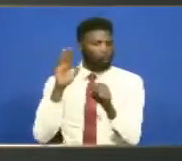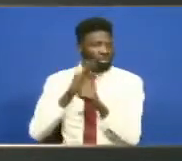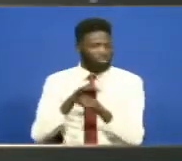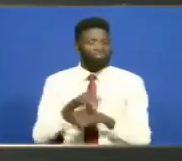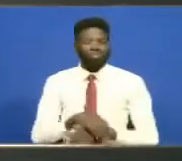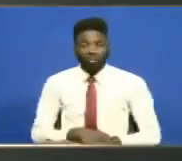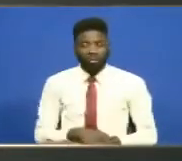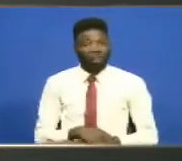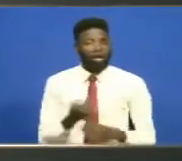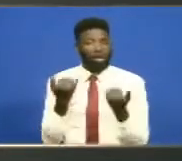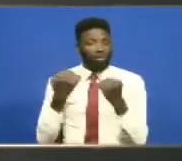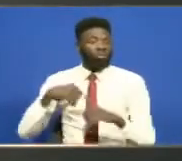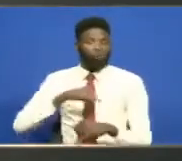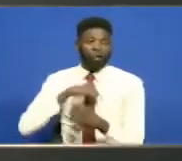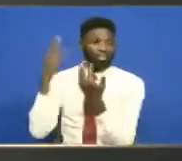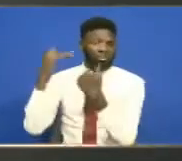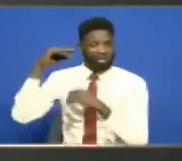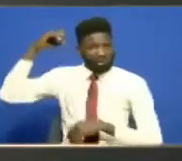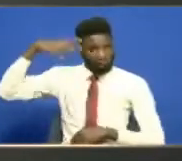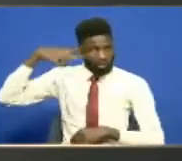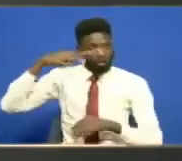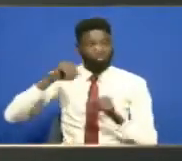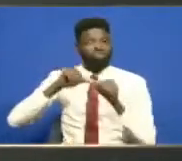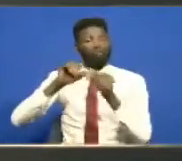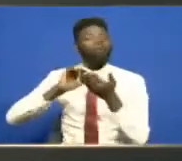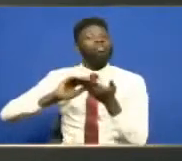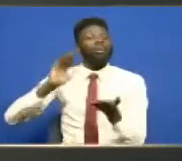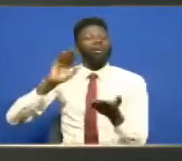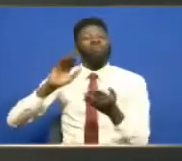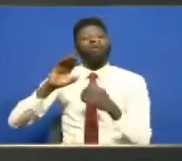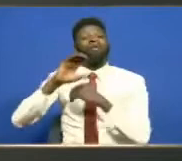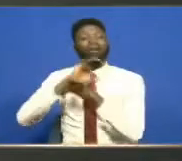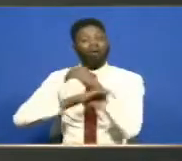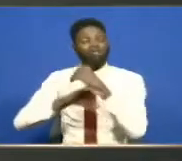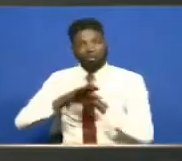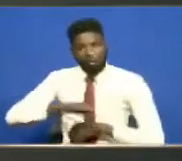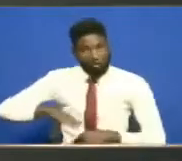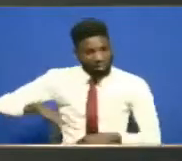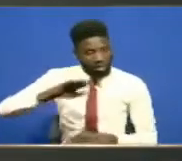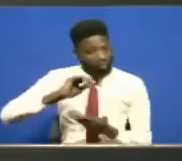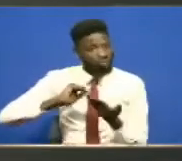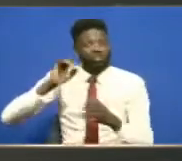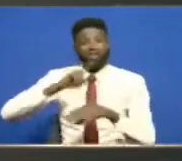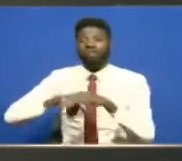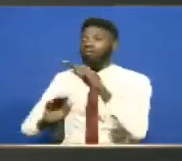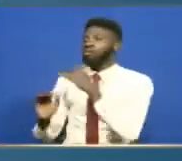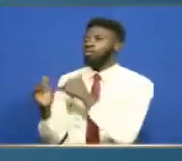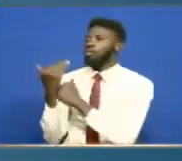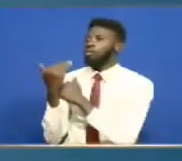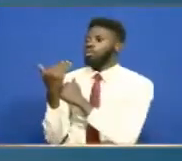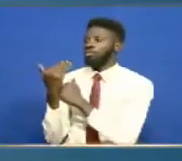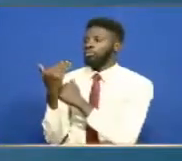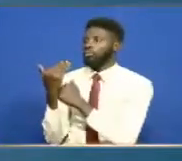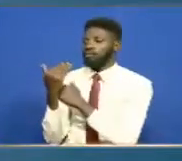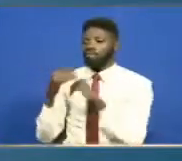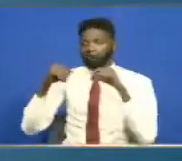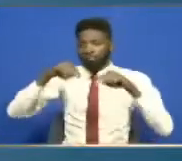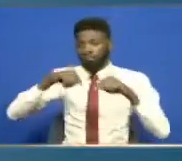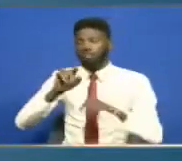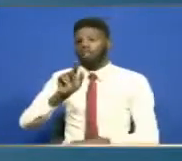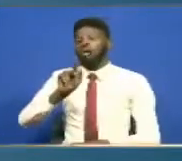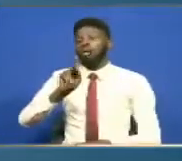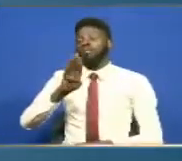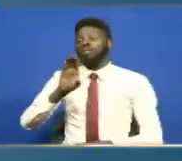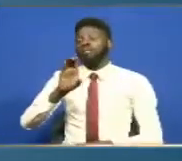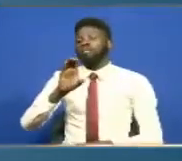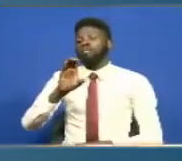should expect sunny intervals to dominate most parts of the country, especially during the morning hours. This is Channel One Weather